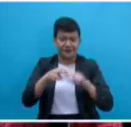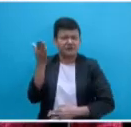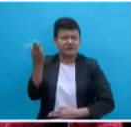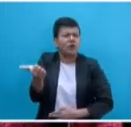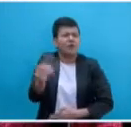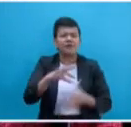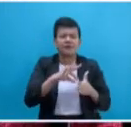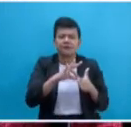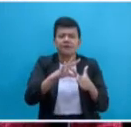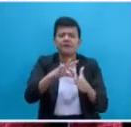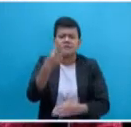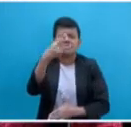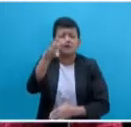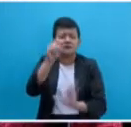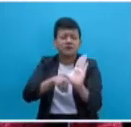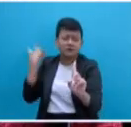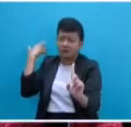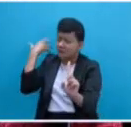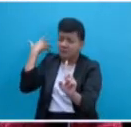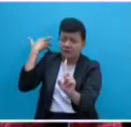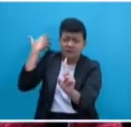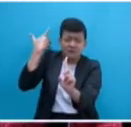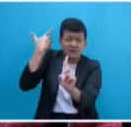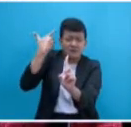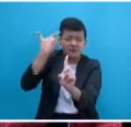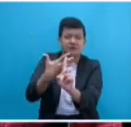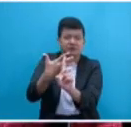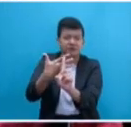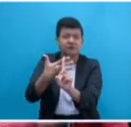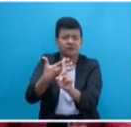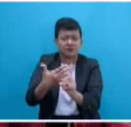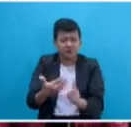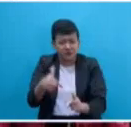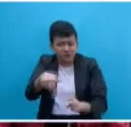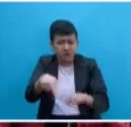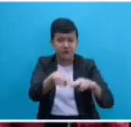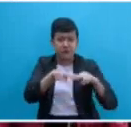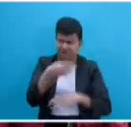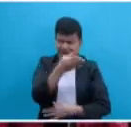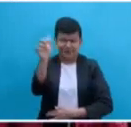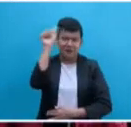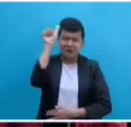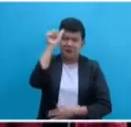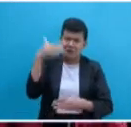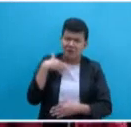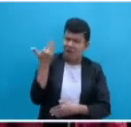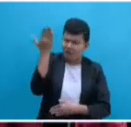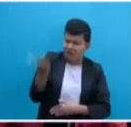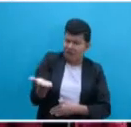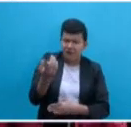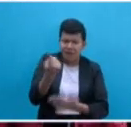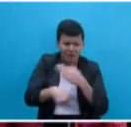3 decades, and is aware of the real situation on the ground, and has not been hoodwinked by the